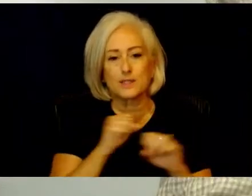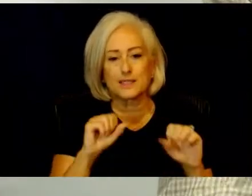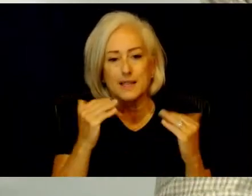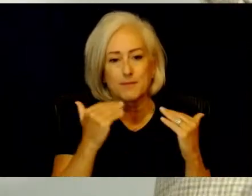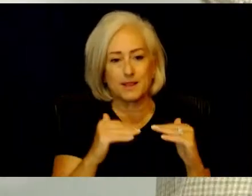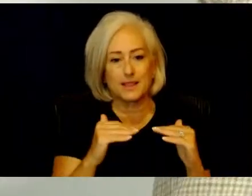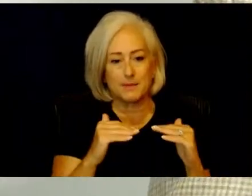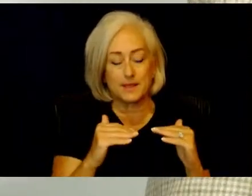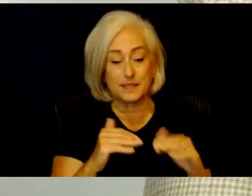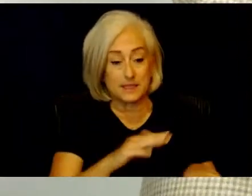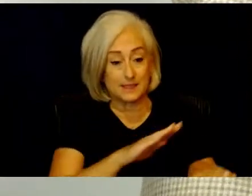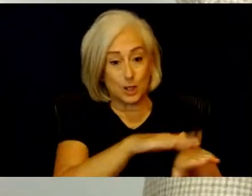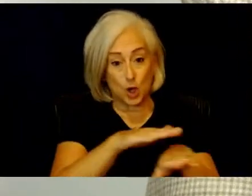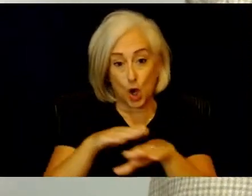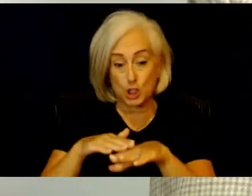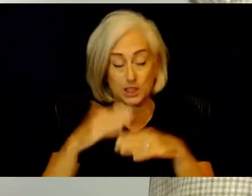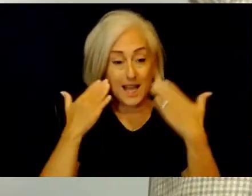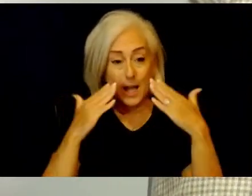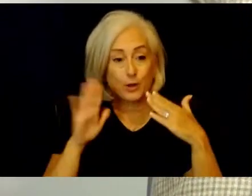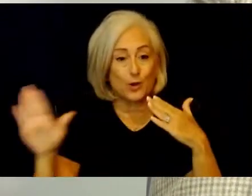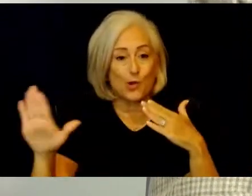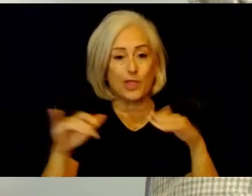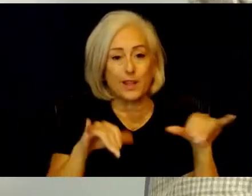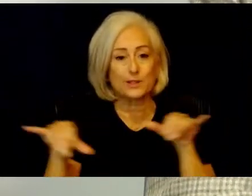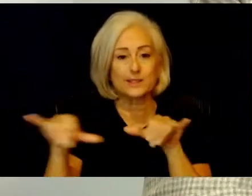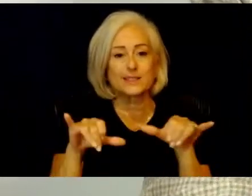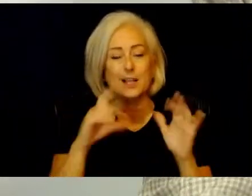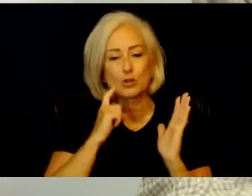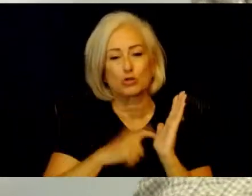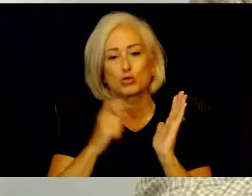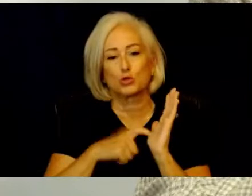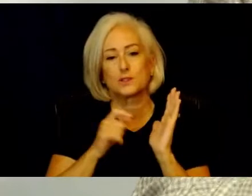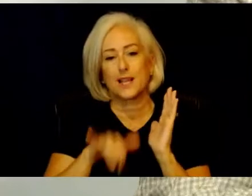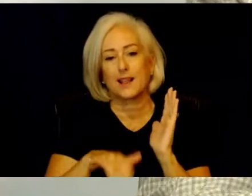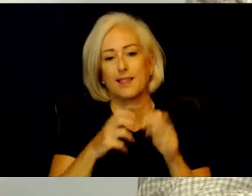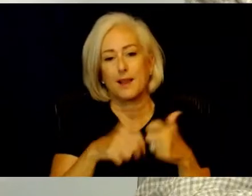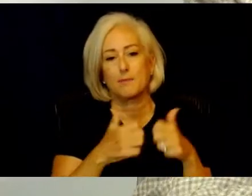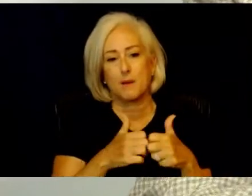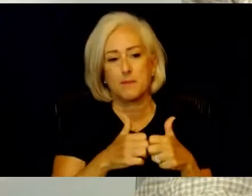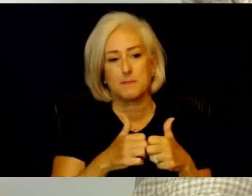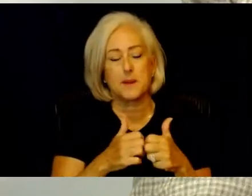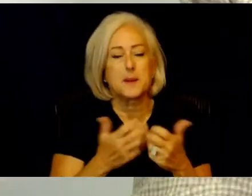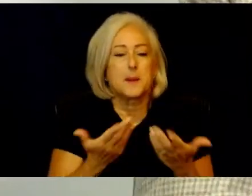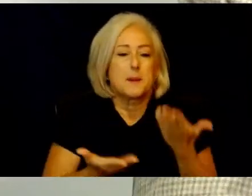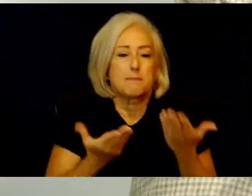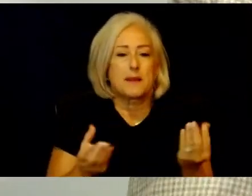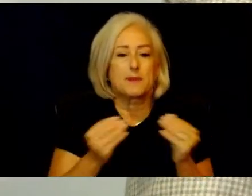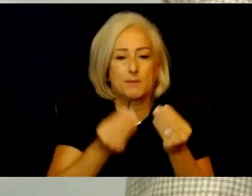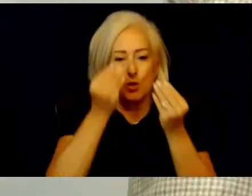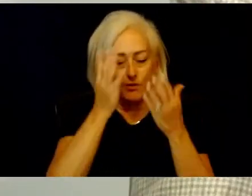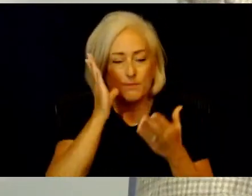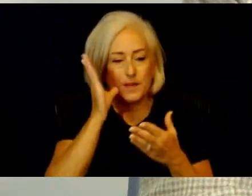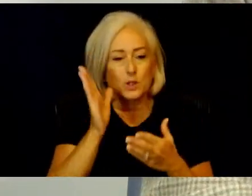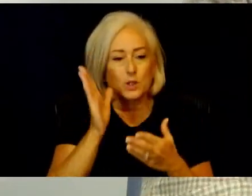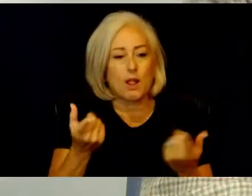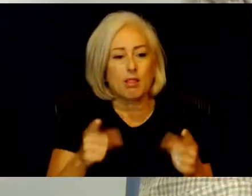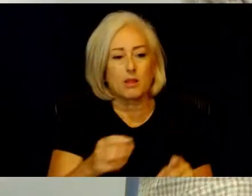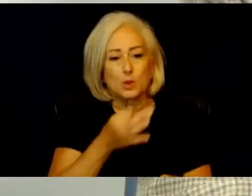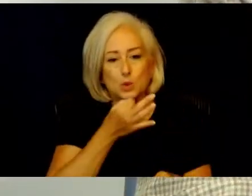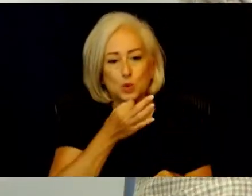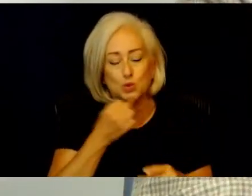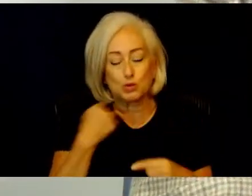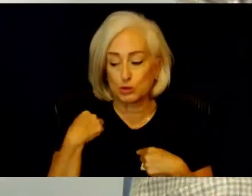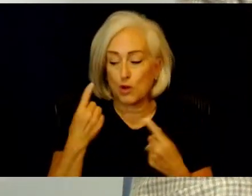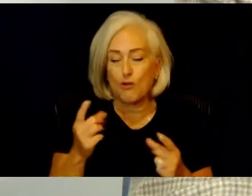what standards exactly they use to detect that, but there may be more updates coming on that. So far they haven't changed the guidelines that these devices are